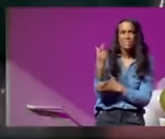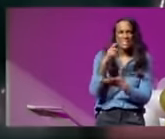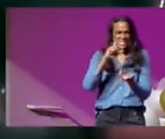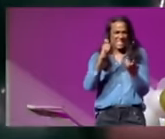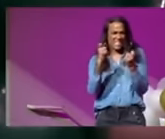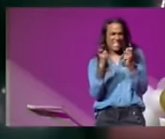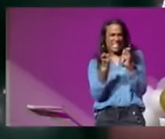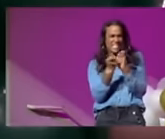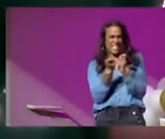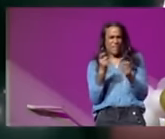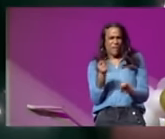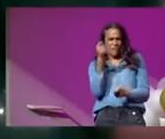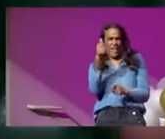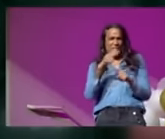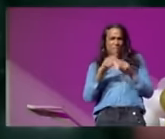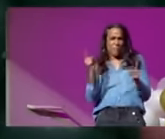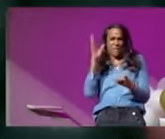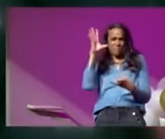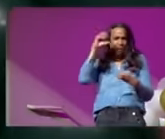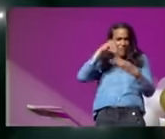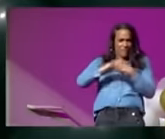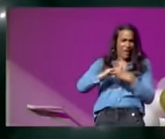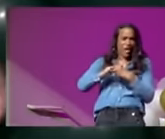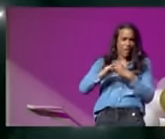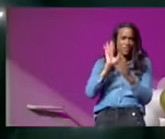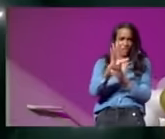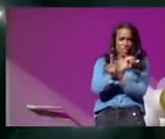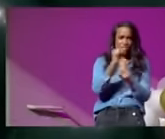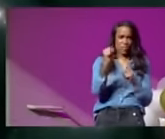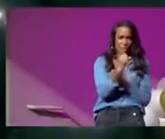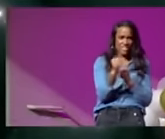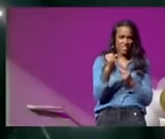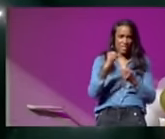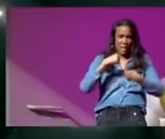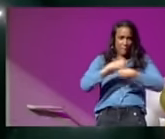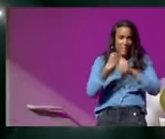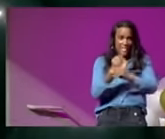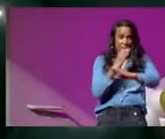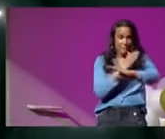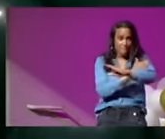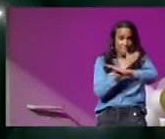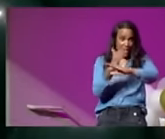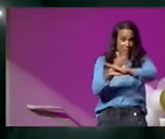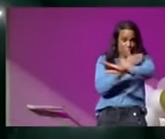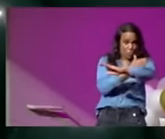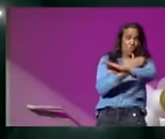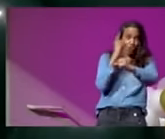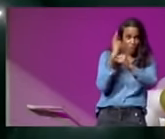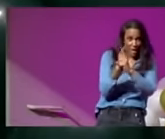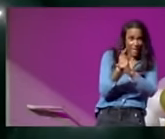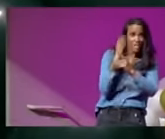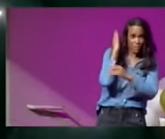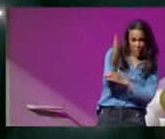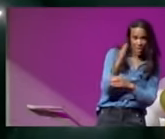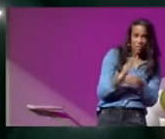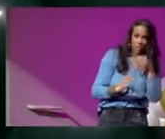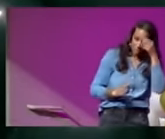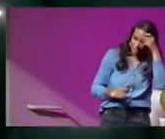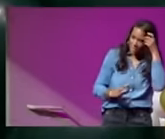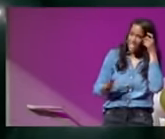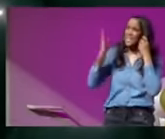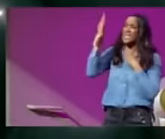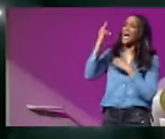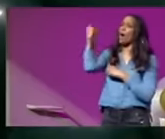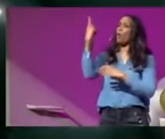but God will get in the situation with you because God has a perfect